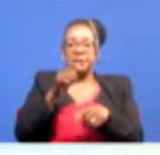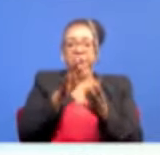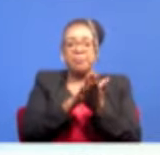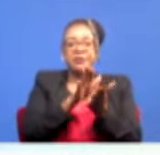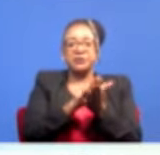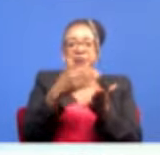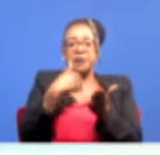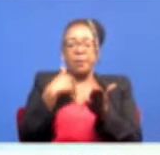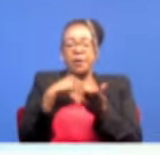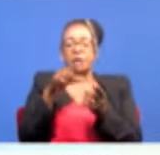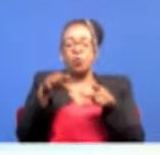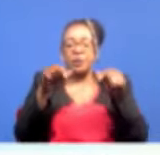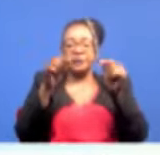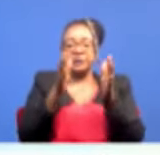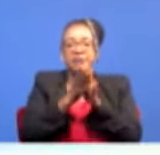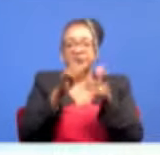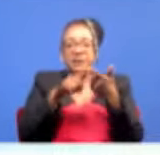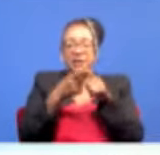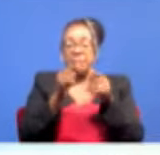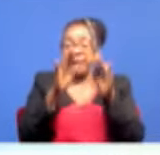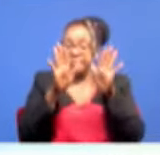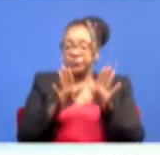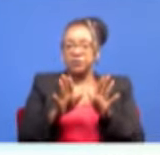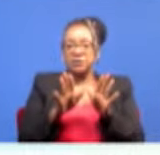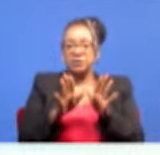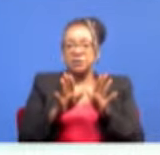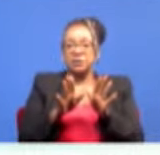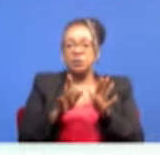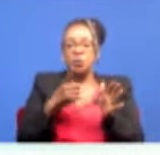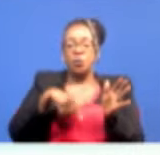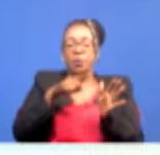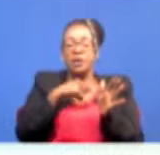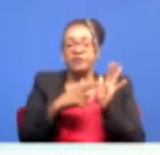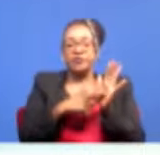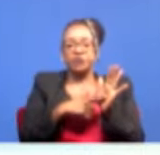quality and standard. But importantly, we are going to feature,